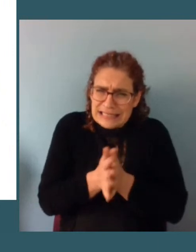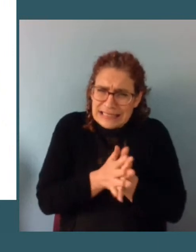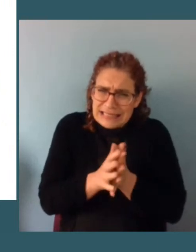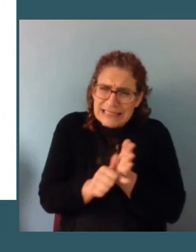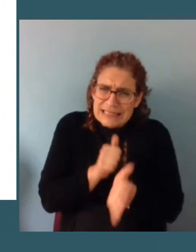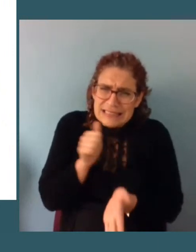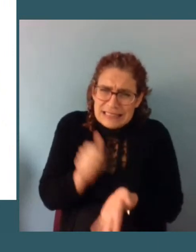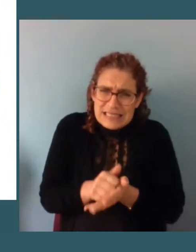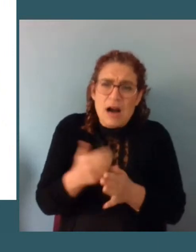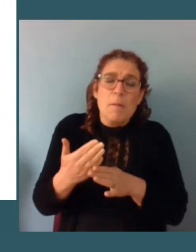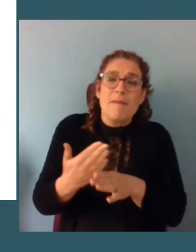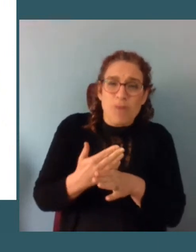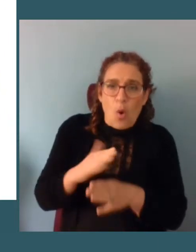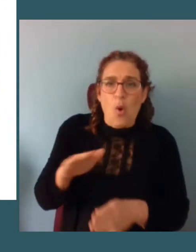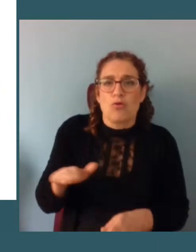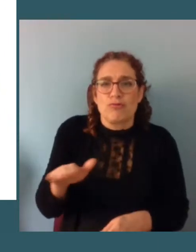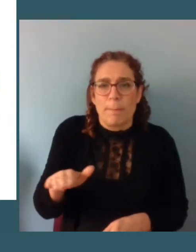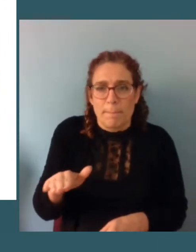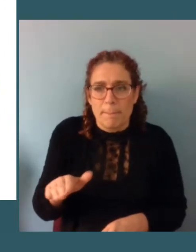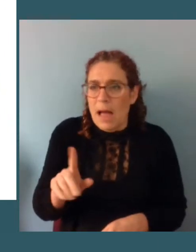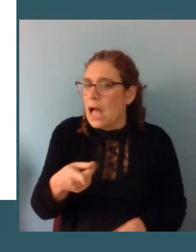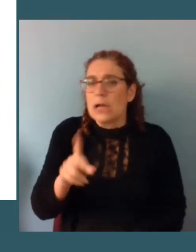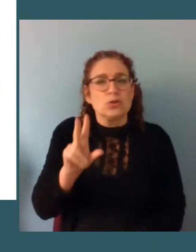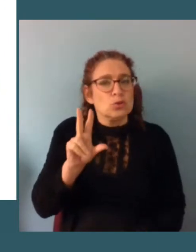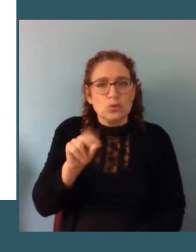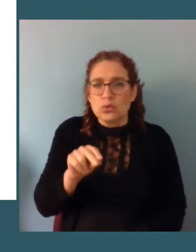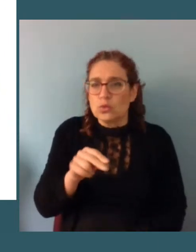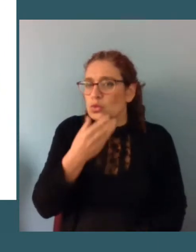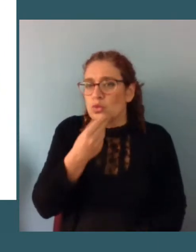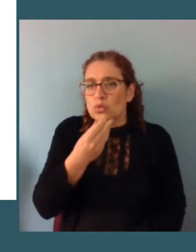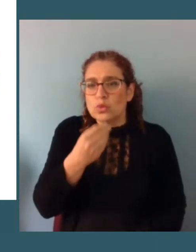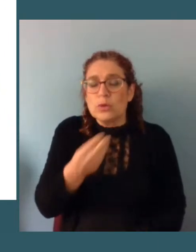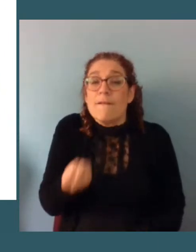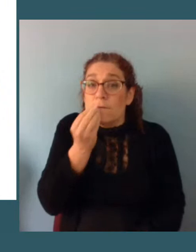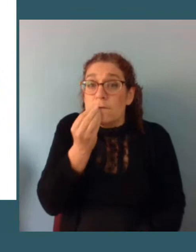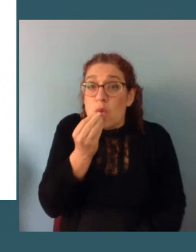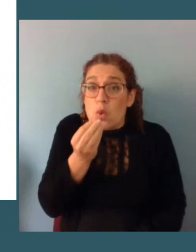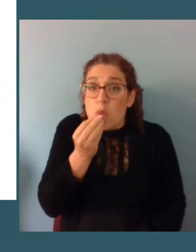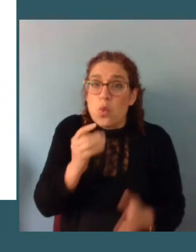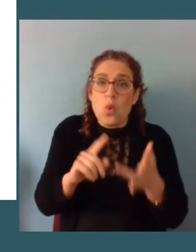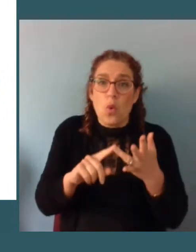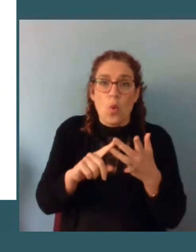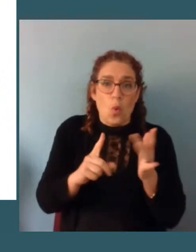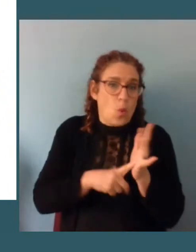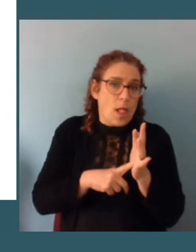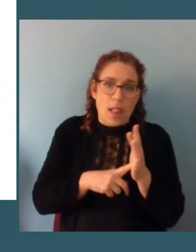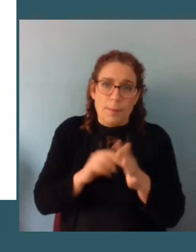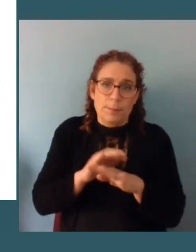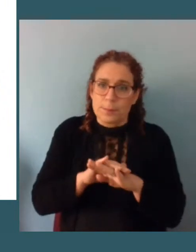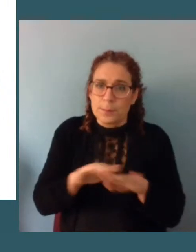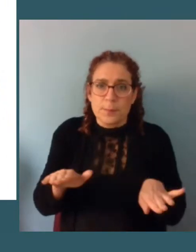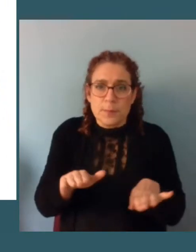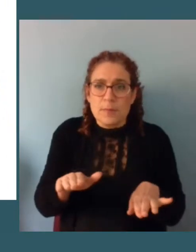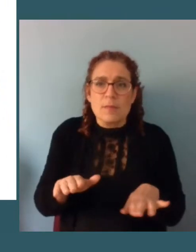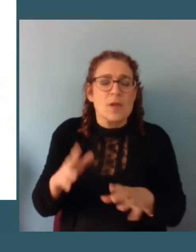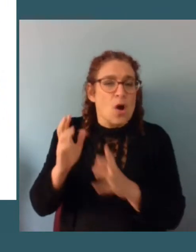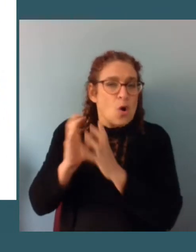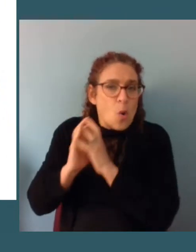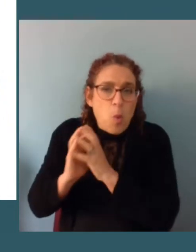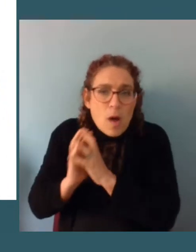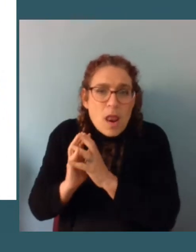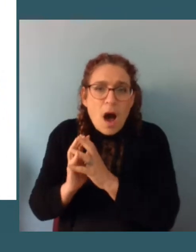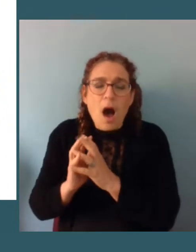to use things like food oils either. So not coconut oil or